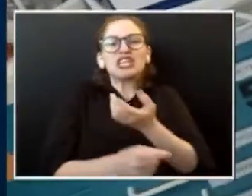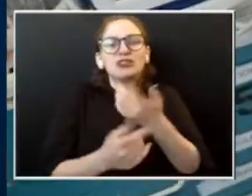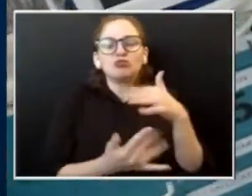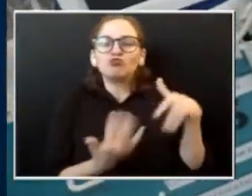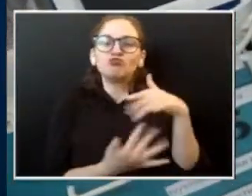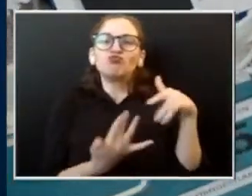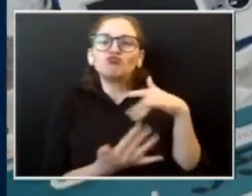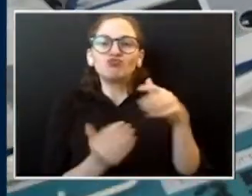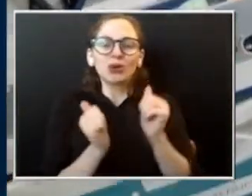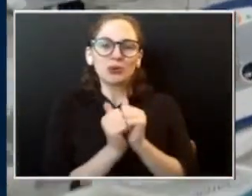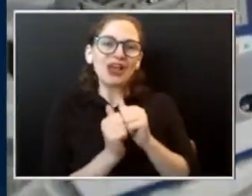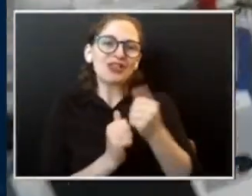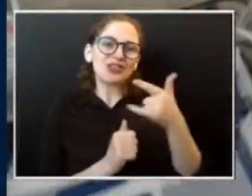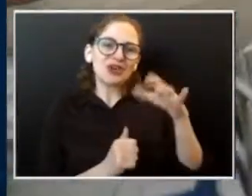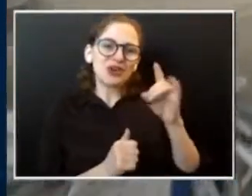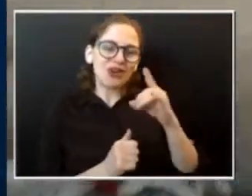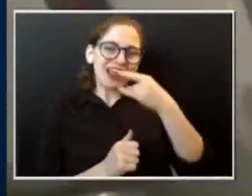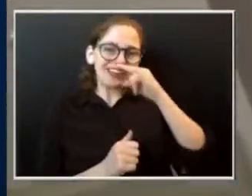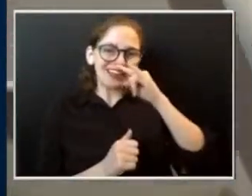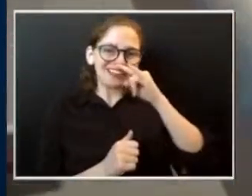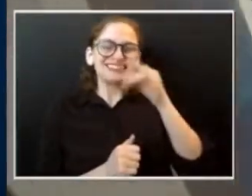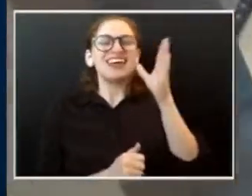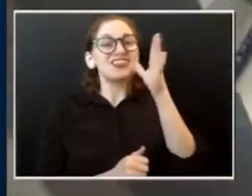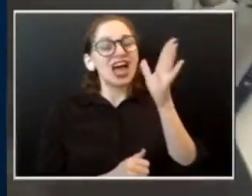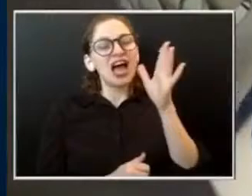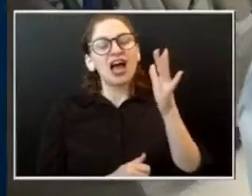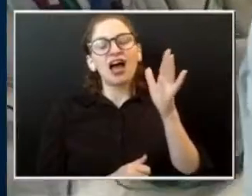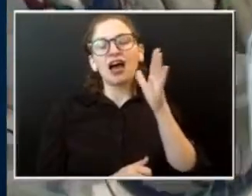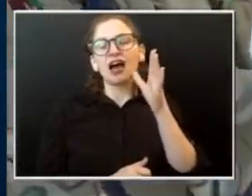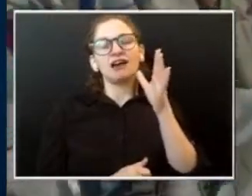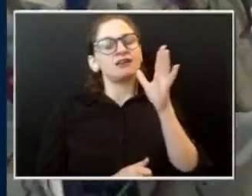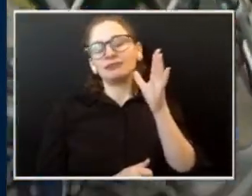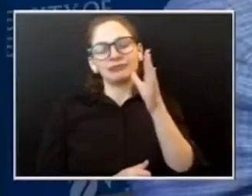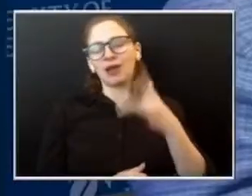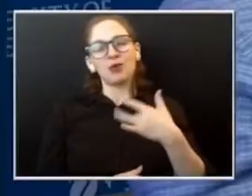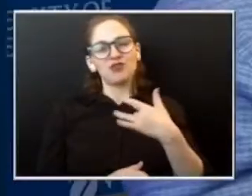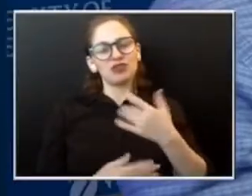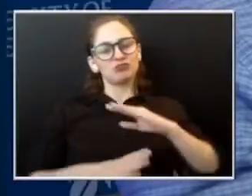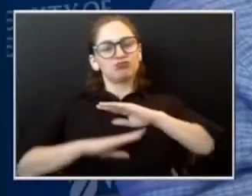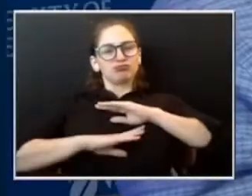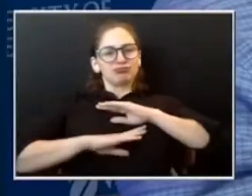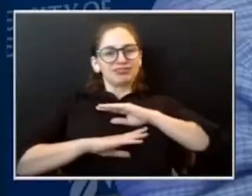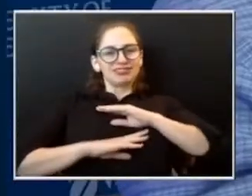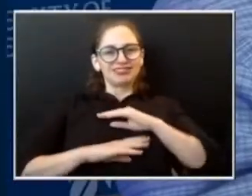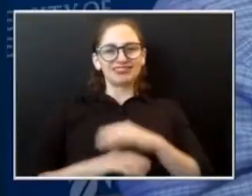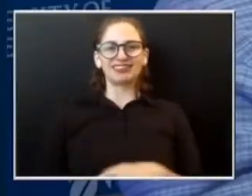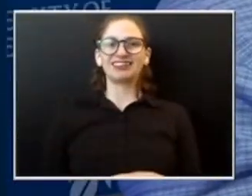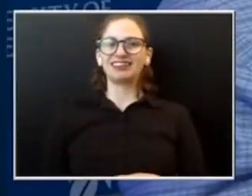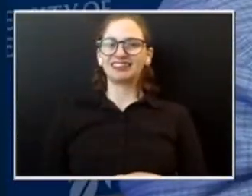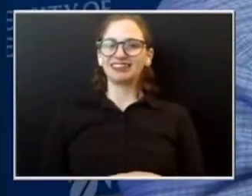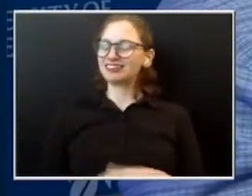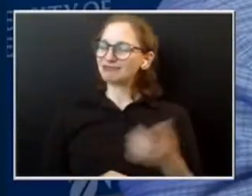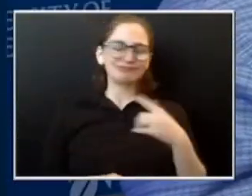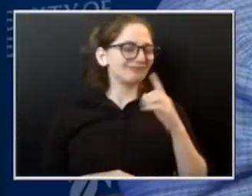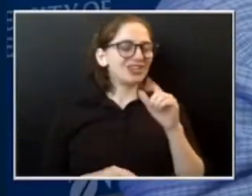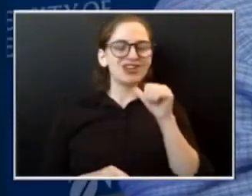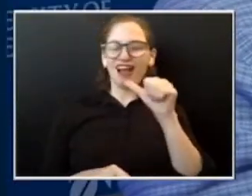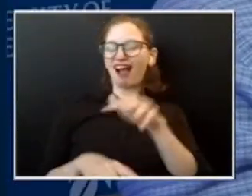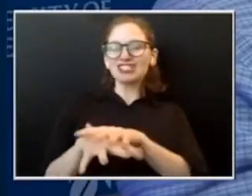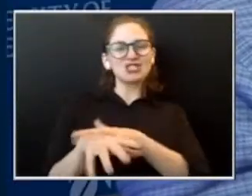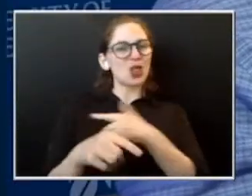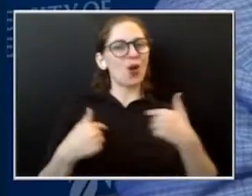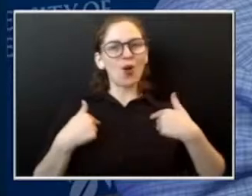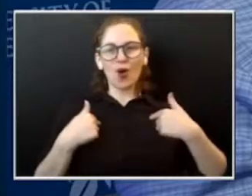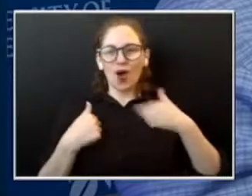the most satisfying thing out of this. They're not going to slow me down. I'll be there for my grandkids and all